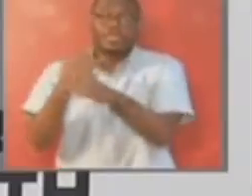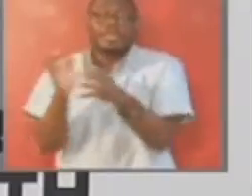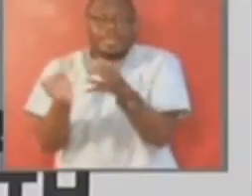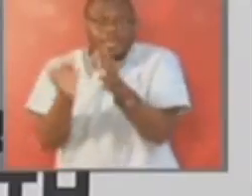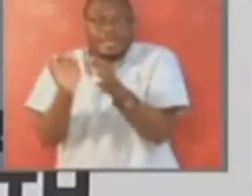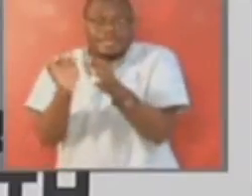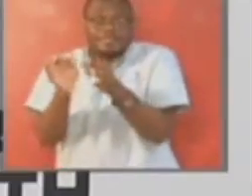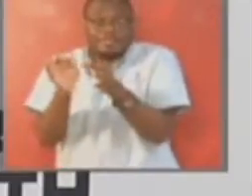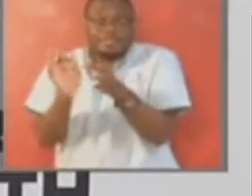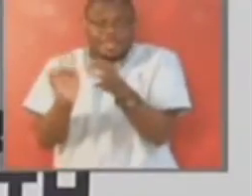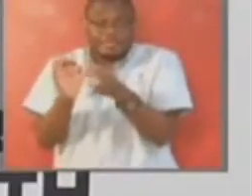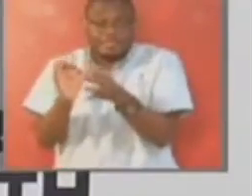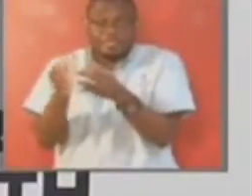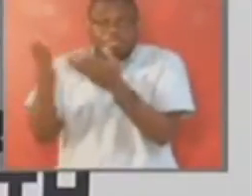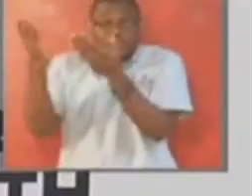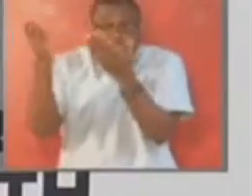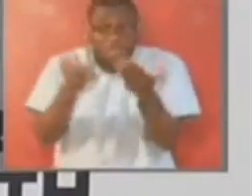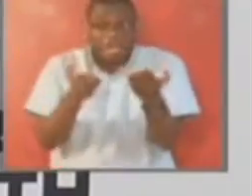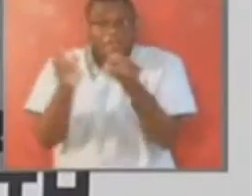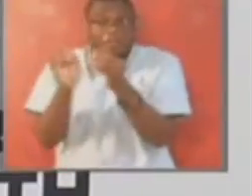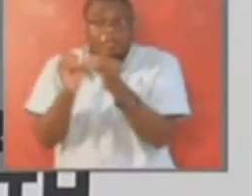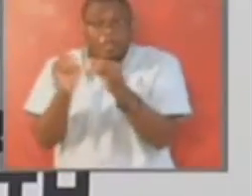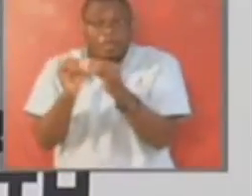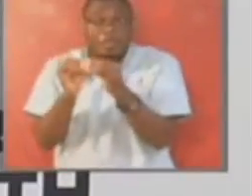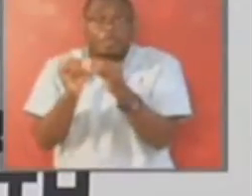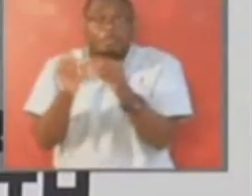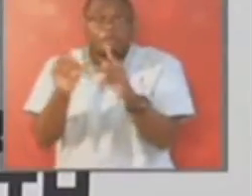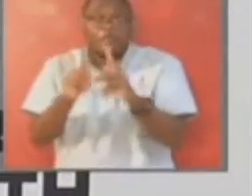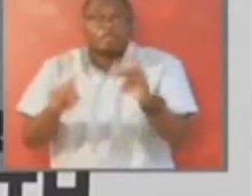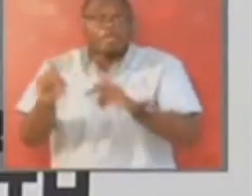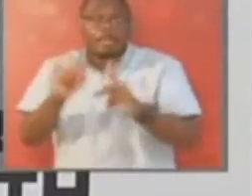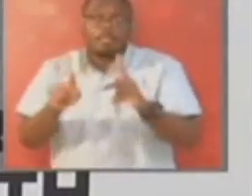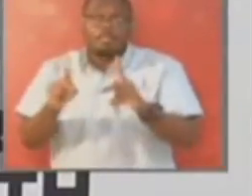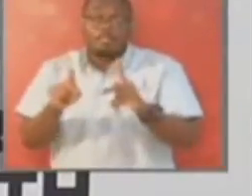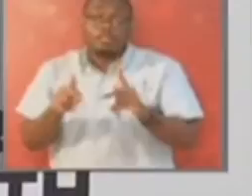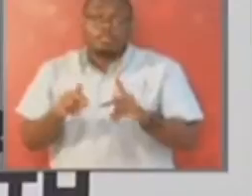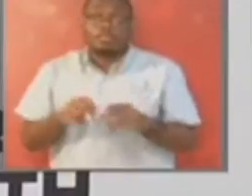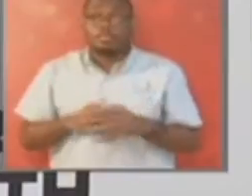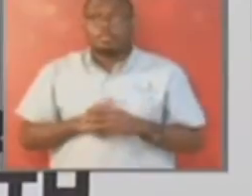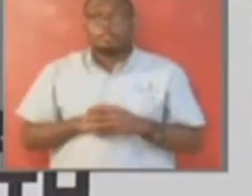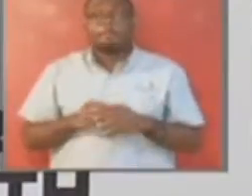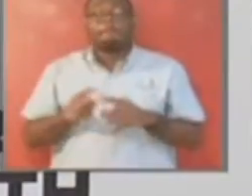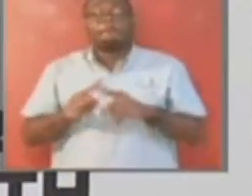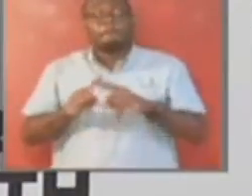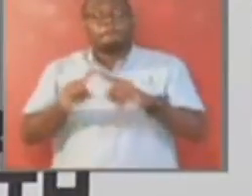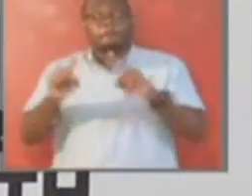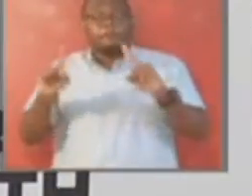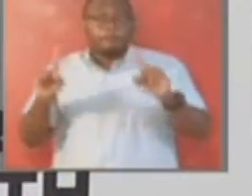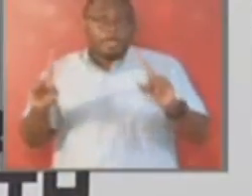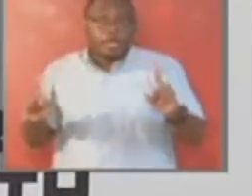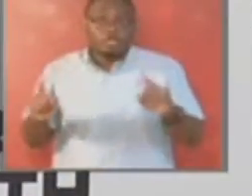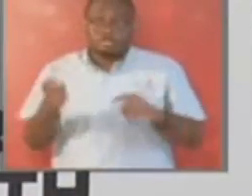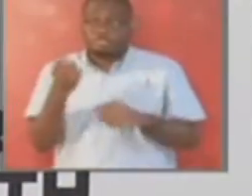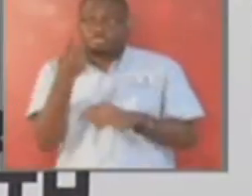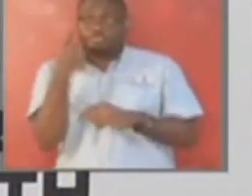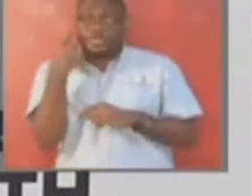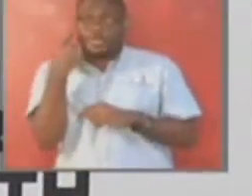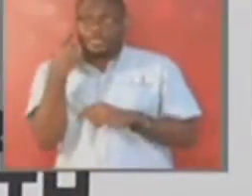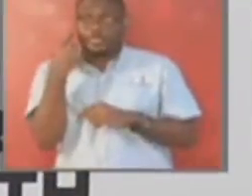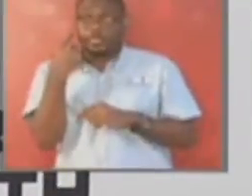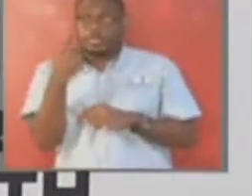risk countries in terms of relaxing that and letting people quarantine at home. But with the recent upsurge in cases, it puts